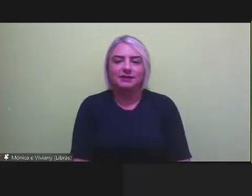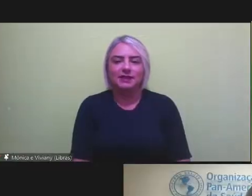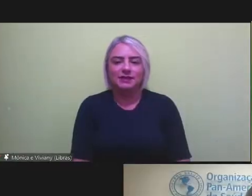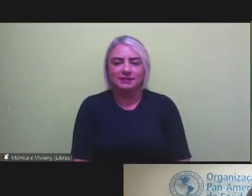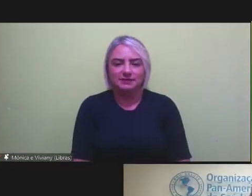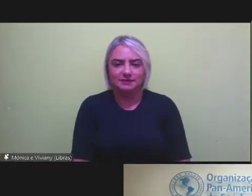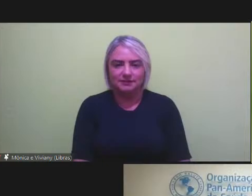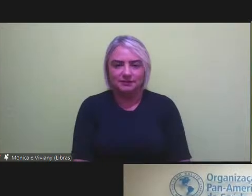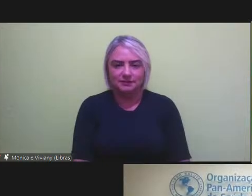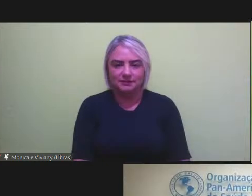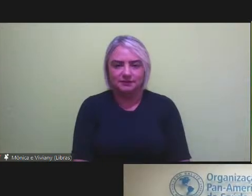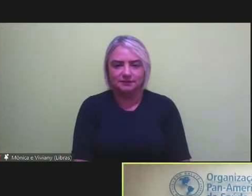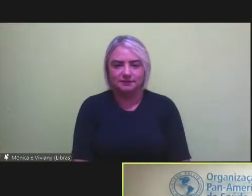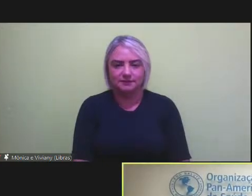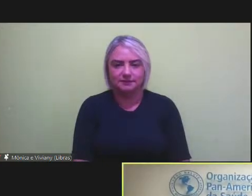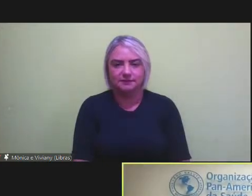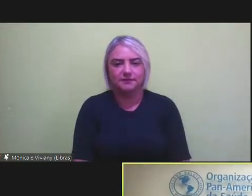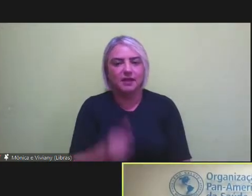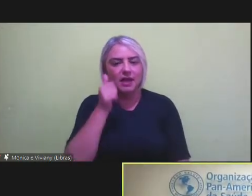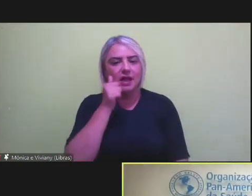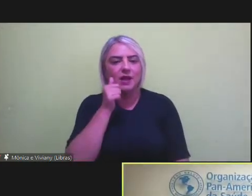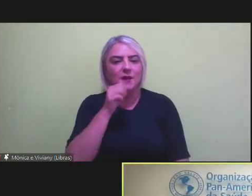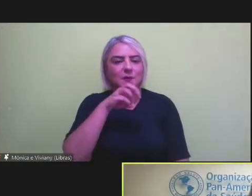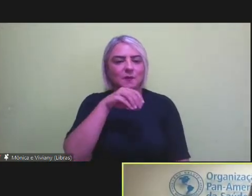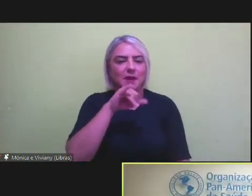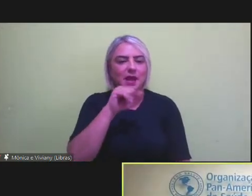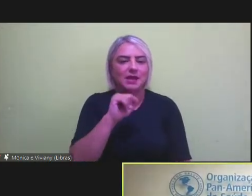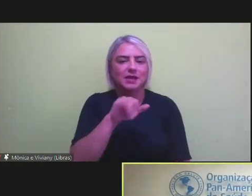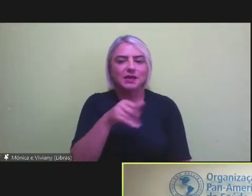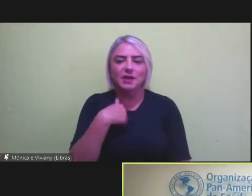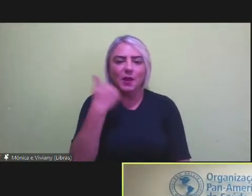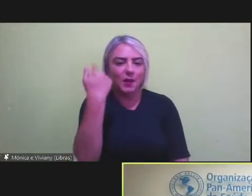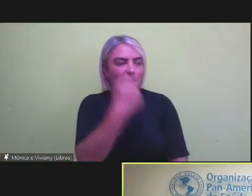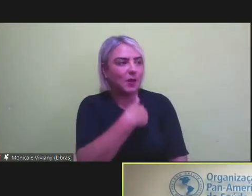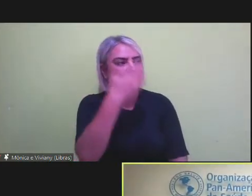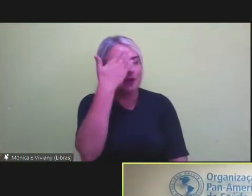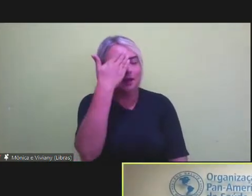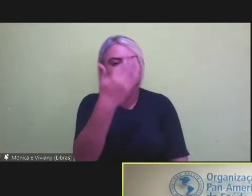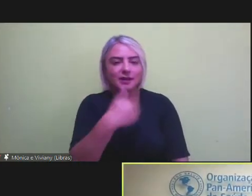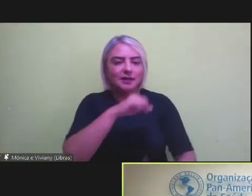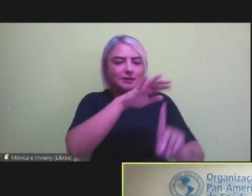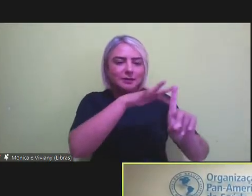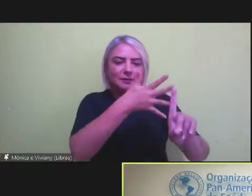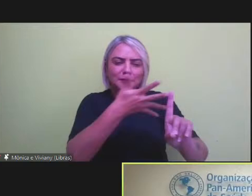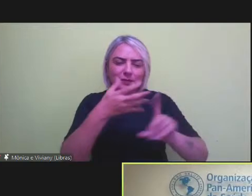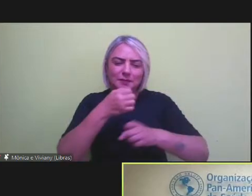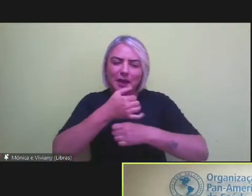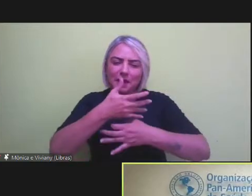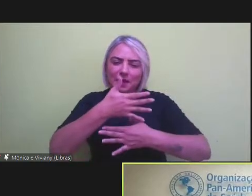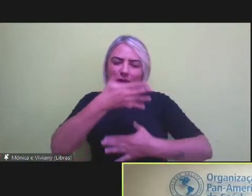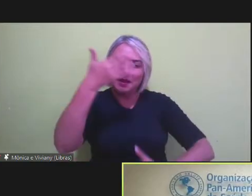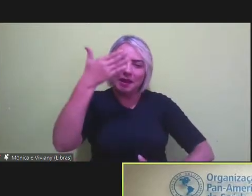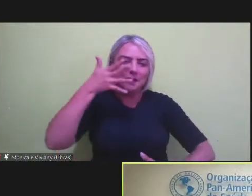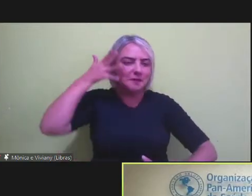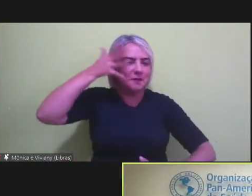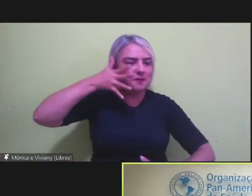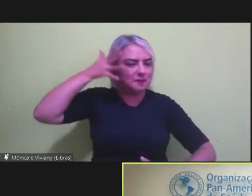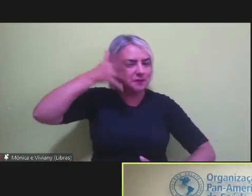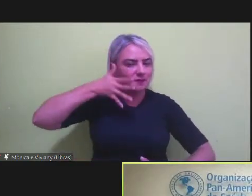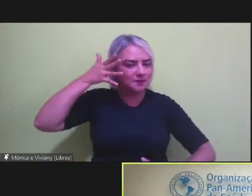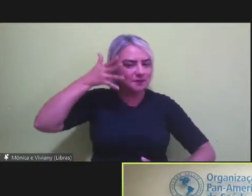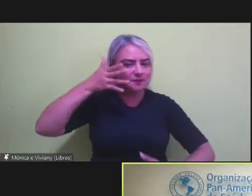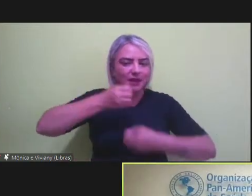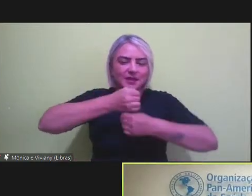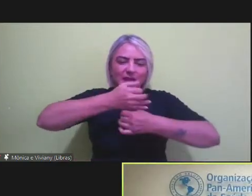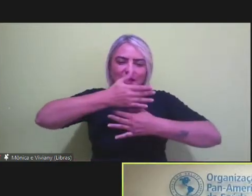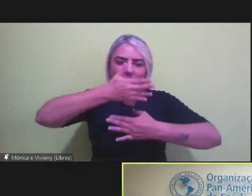much. Doutora Maria João, a gente que agradece. Dr. Maria João, we thank you very much. We have many praises